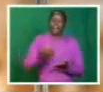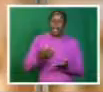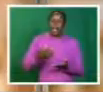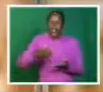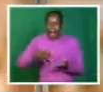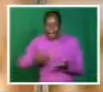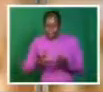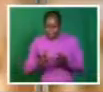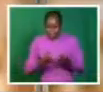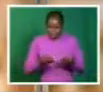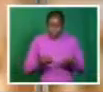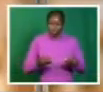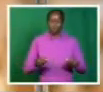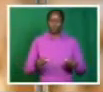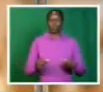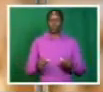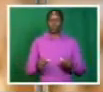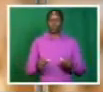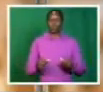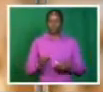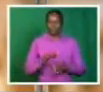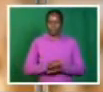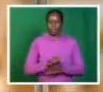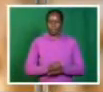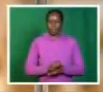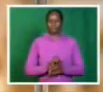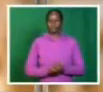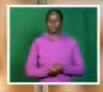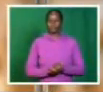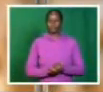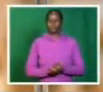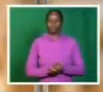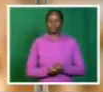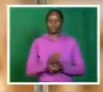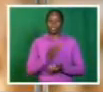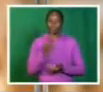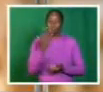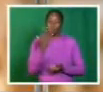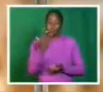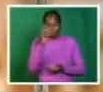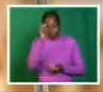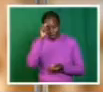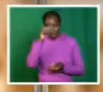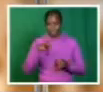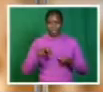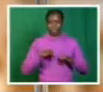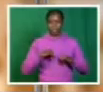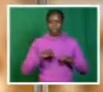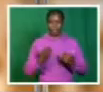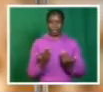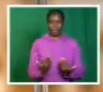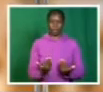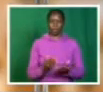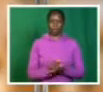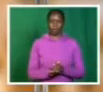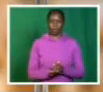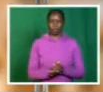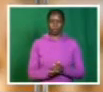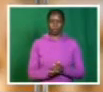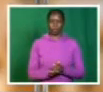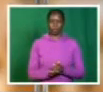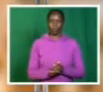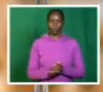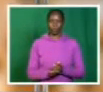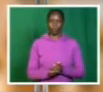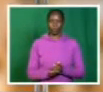other problems involving that. Alright, okay, Yes. Form 5s, I hope that you are ready for your lesson. And just to remind you, we are live